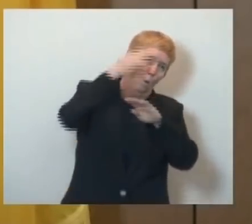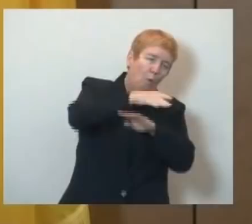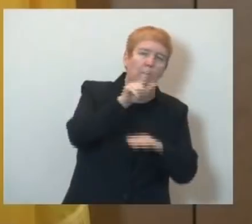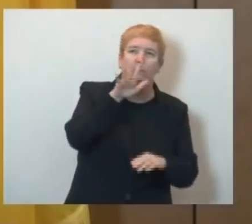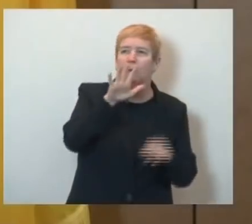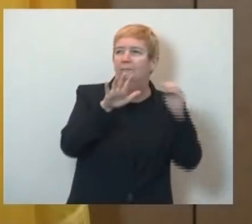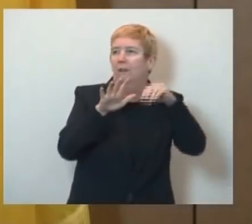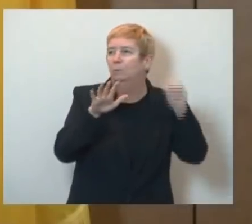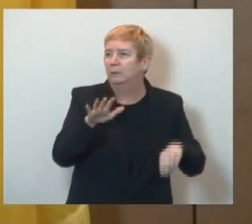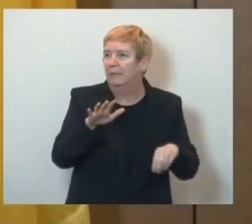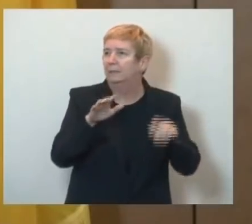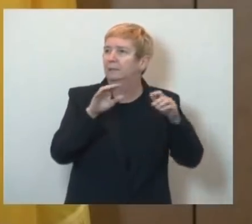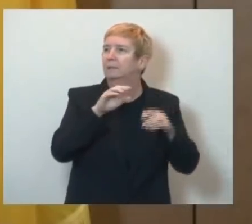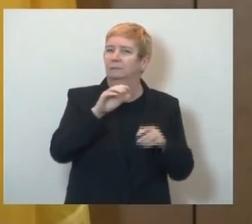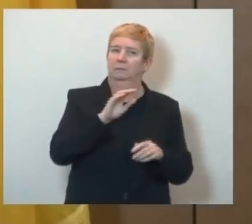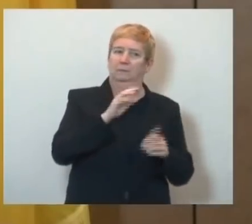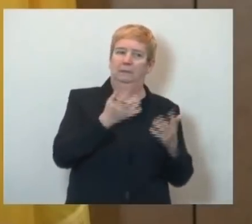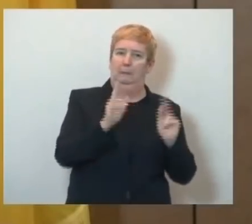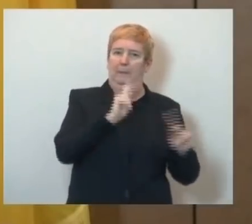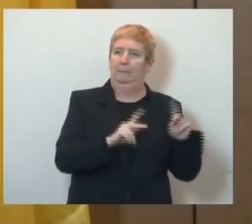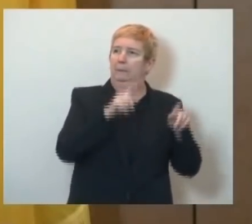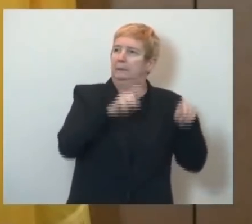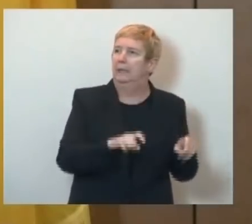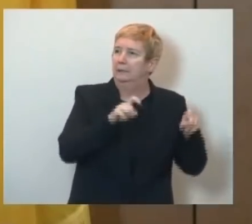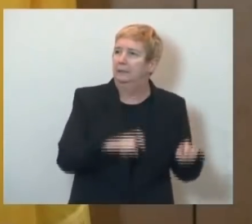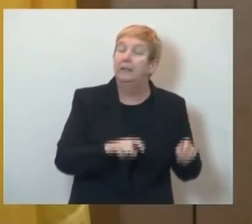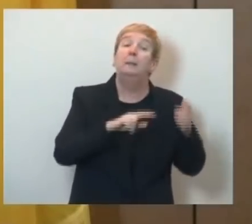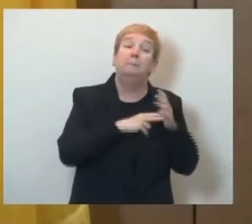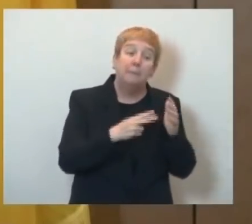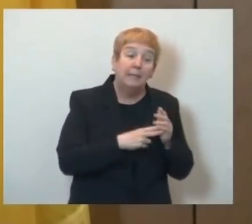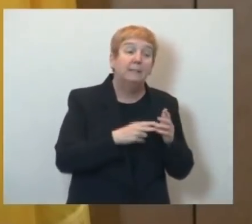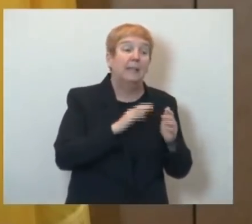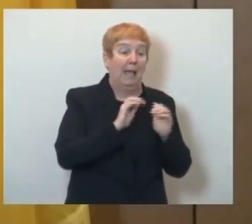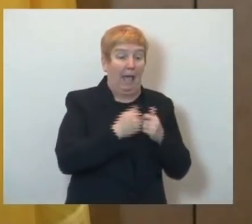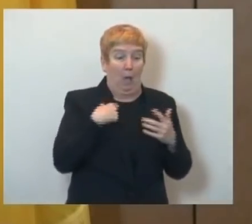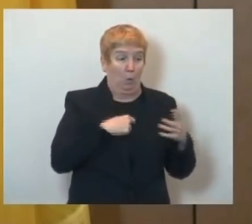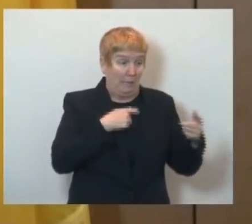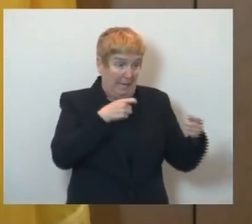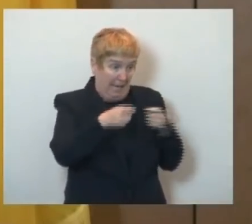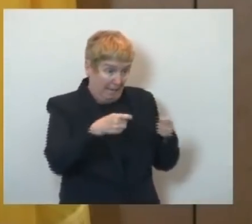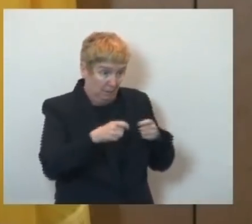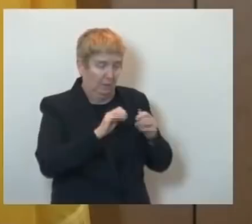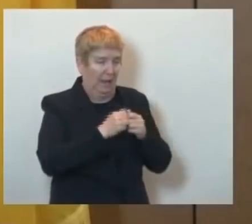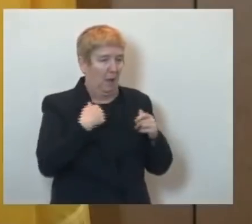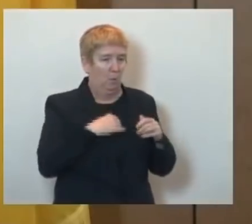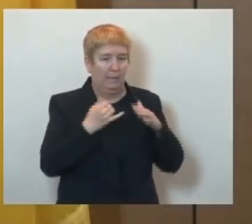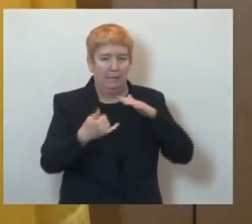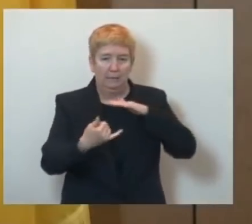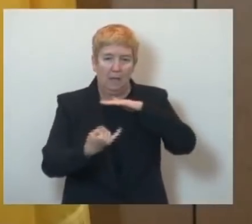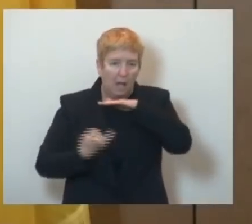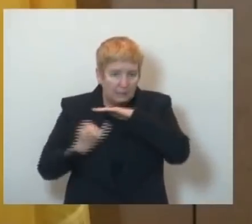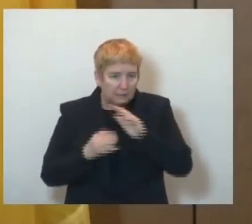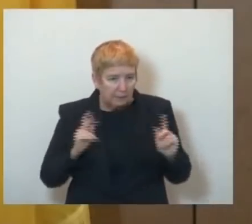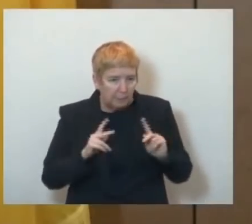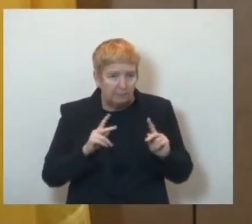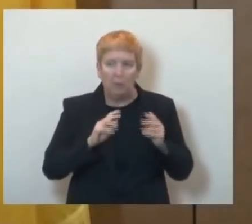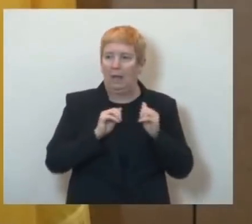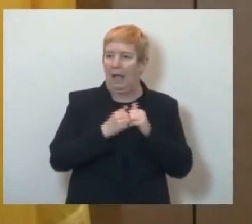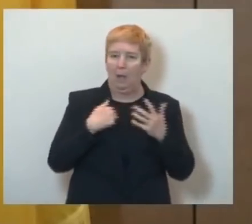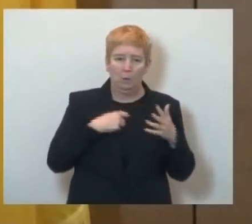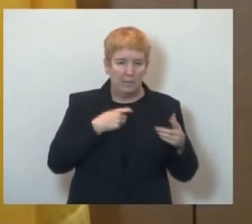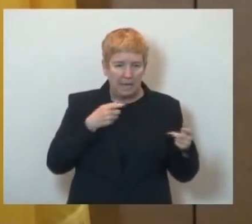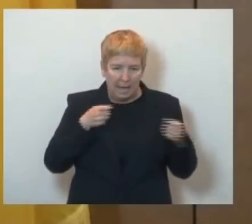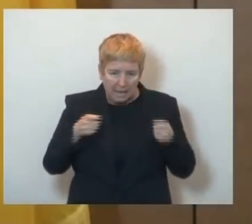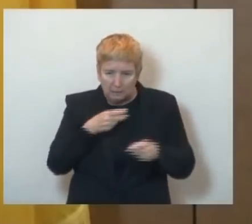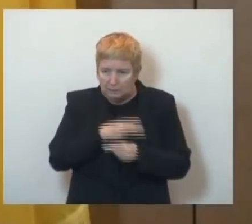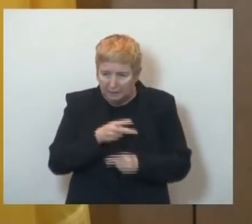for testing. Because then our isolation strategies could have been swifter, more strategic, and specific